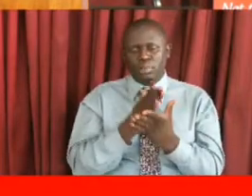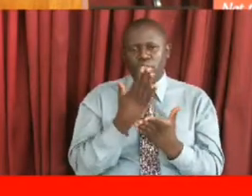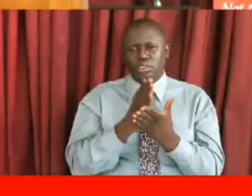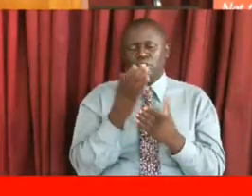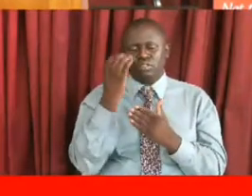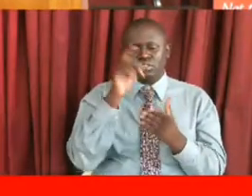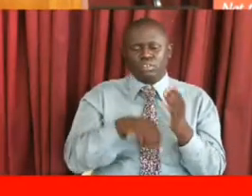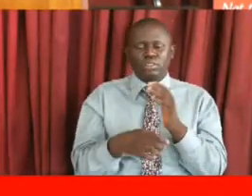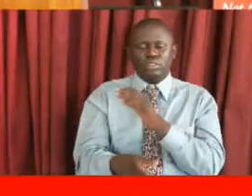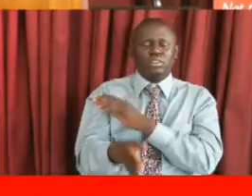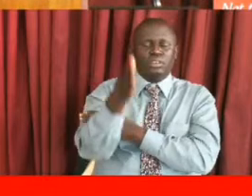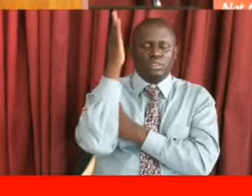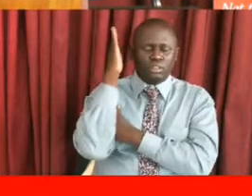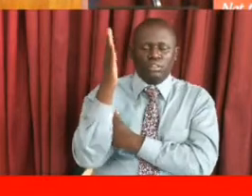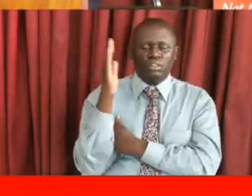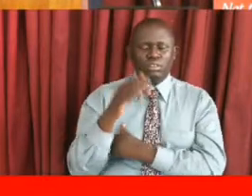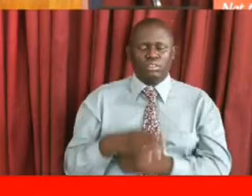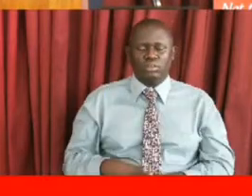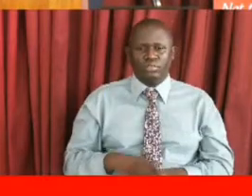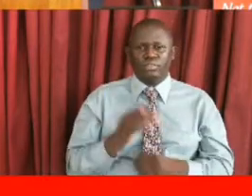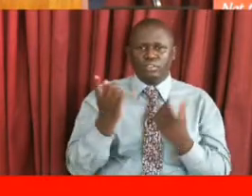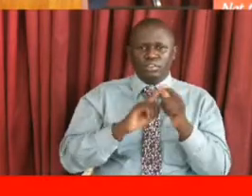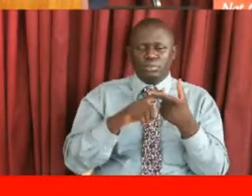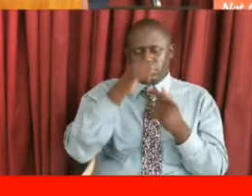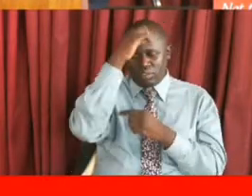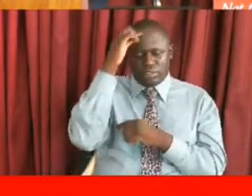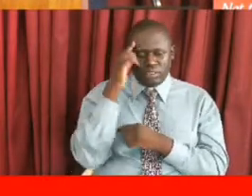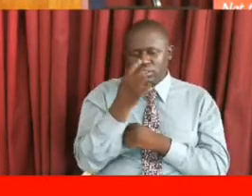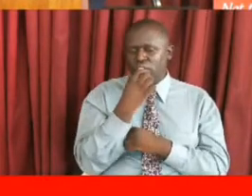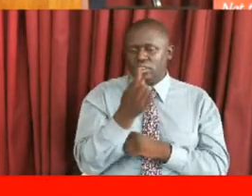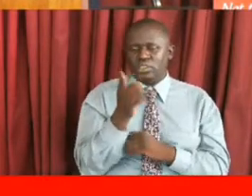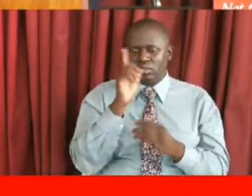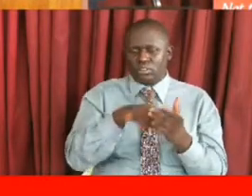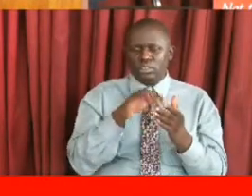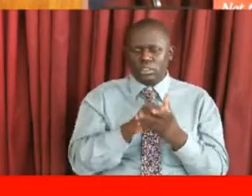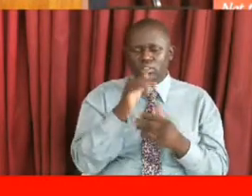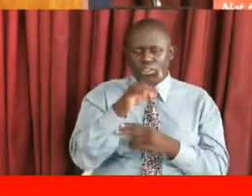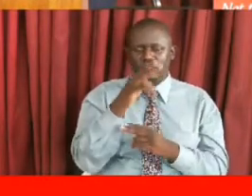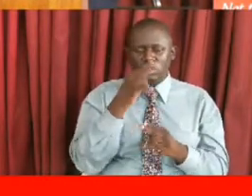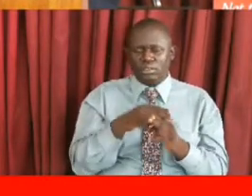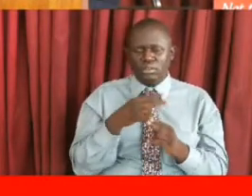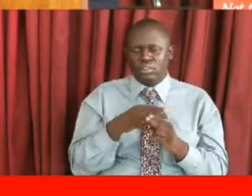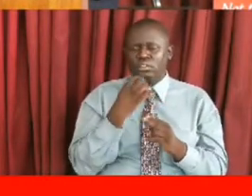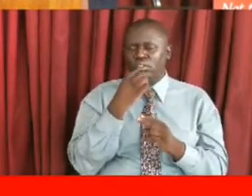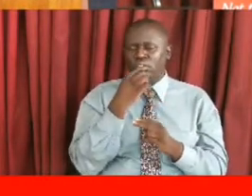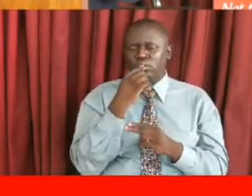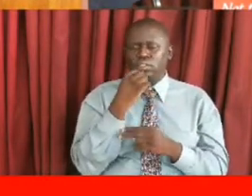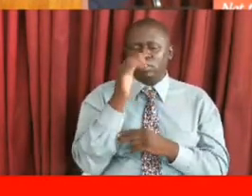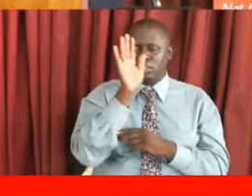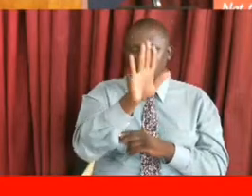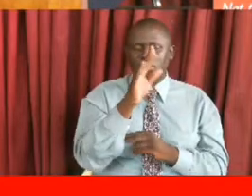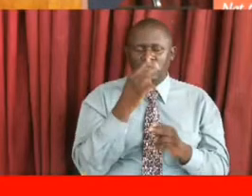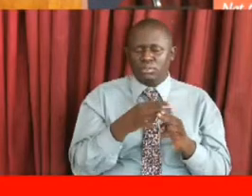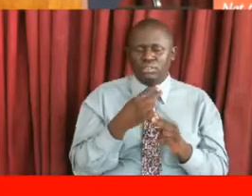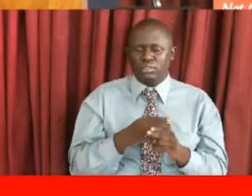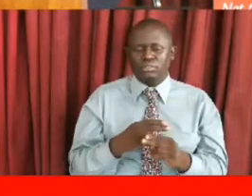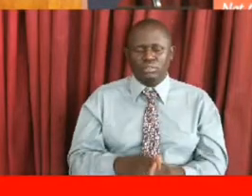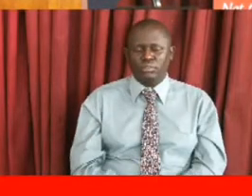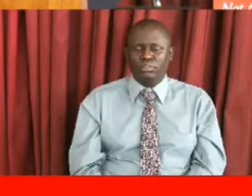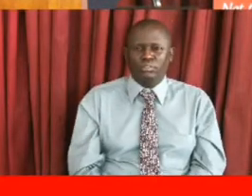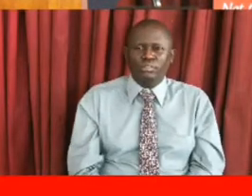why you know his name and his name is your name and together as one husband and wife in the family